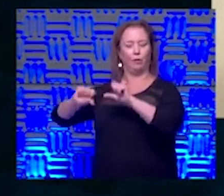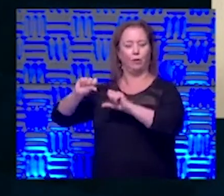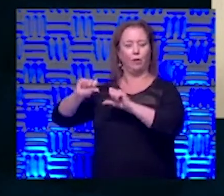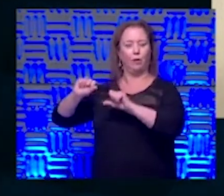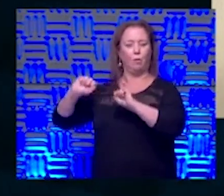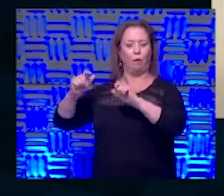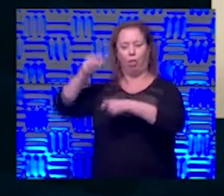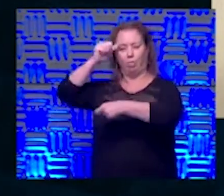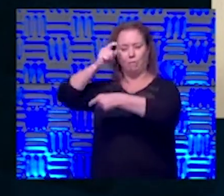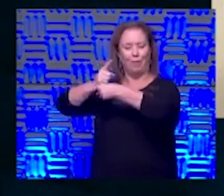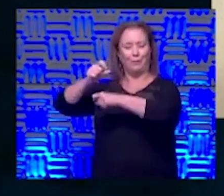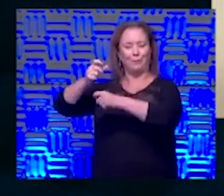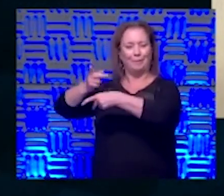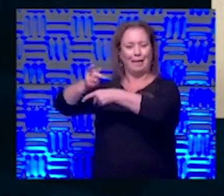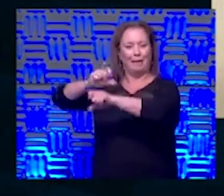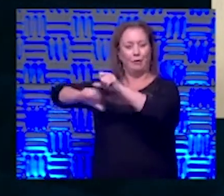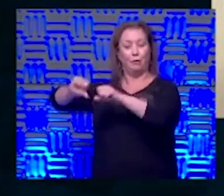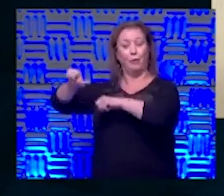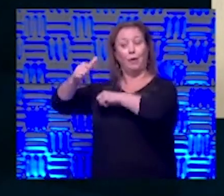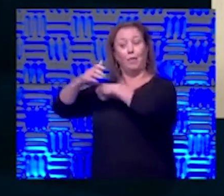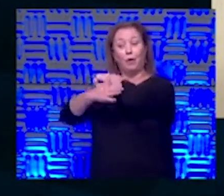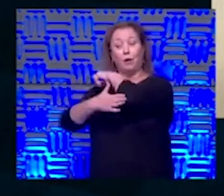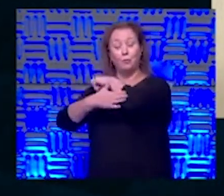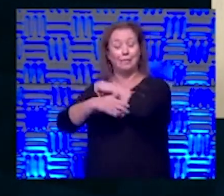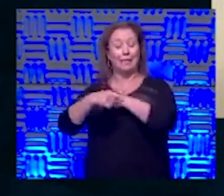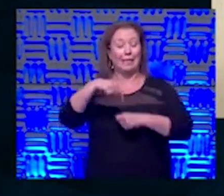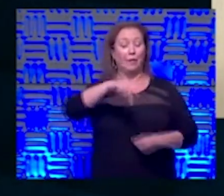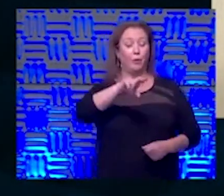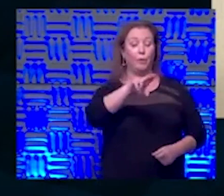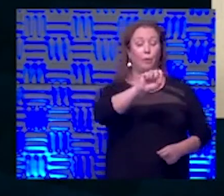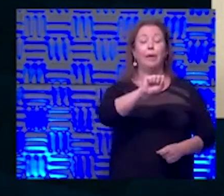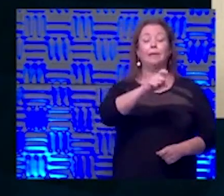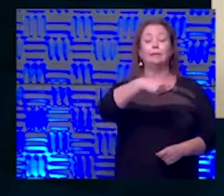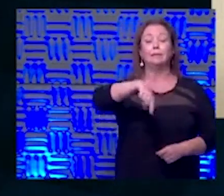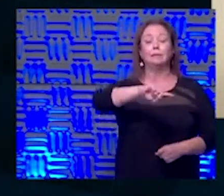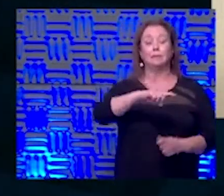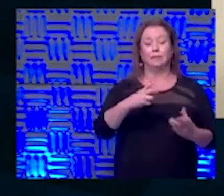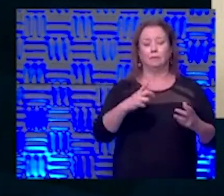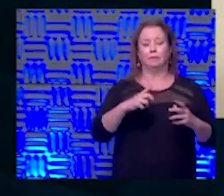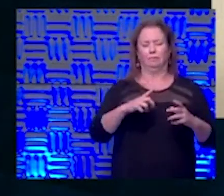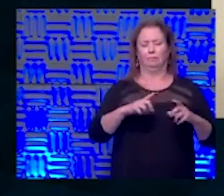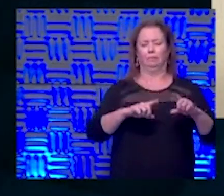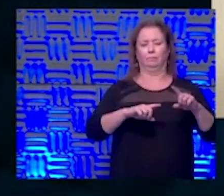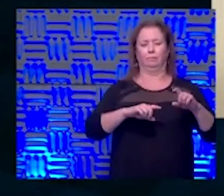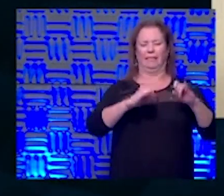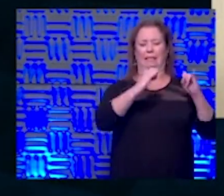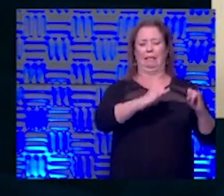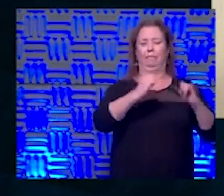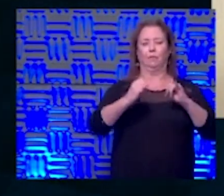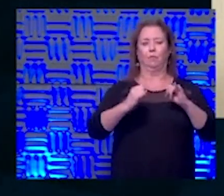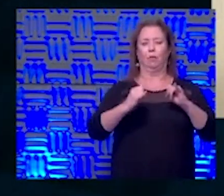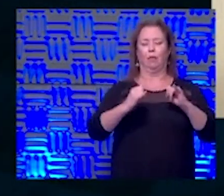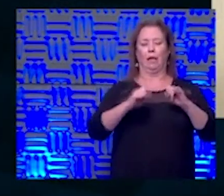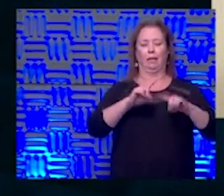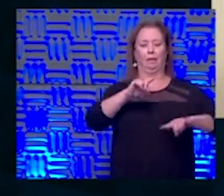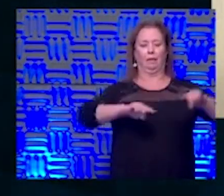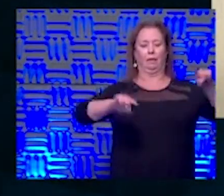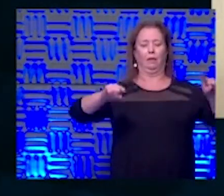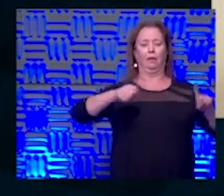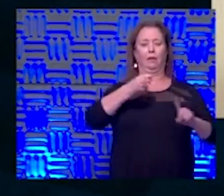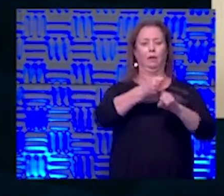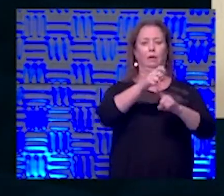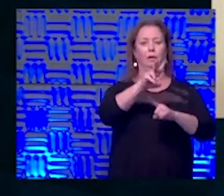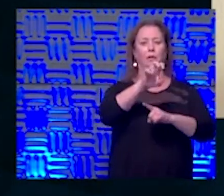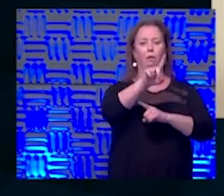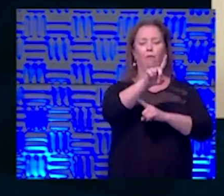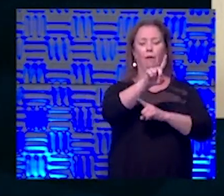and so we take care of each other. And the struggle here is that there's such a disproportionate impact of COVID. I think I've